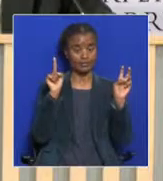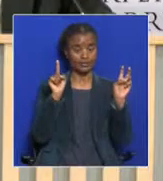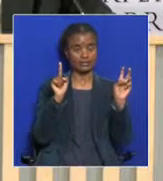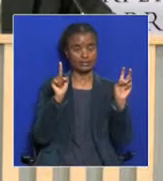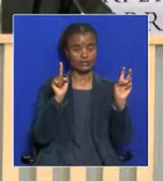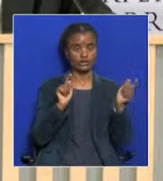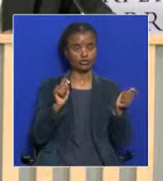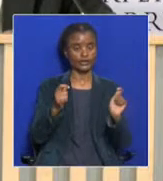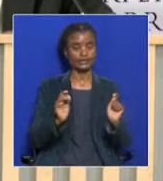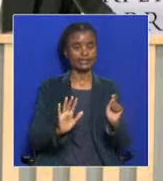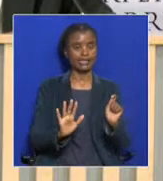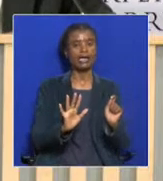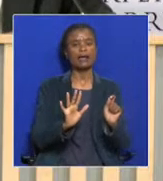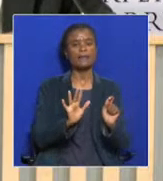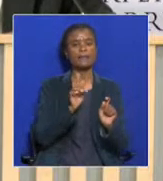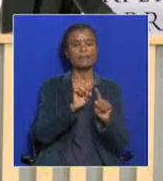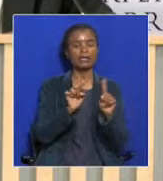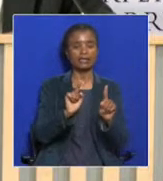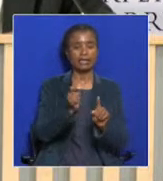And now we're